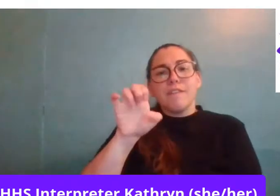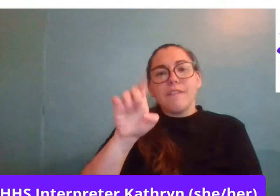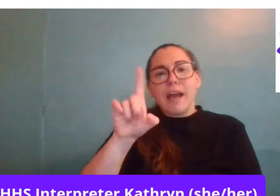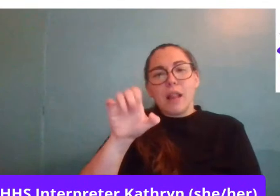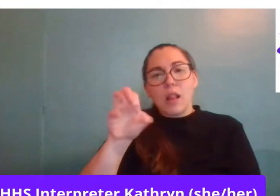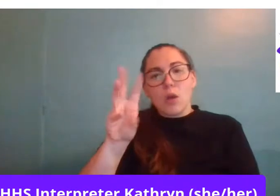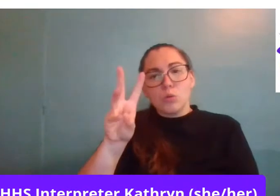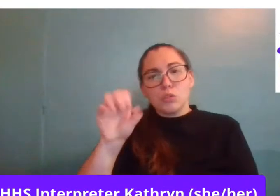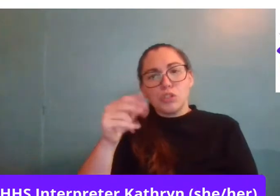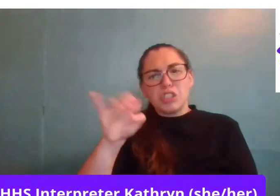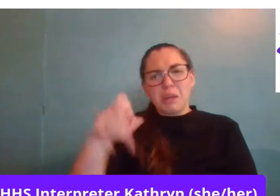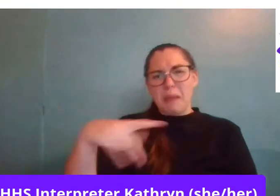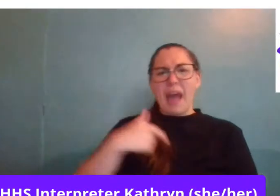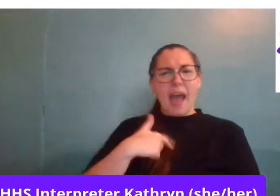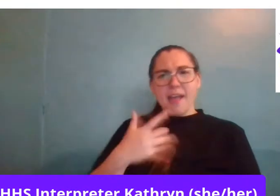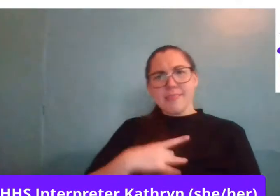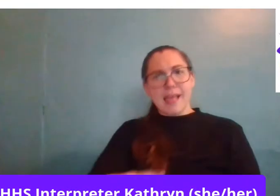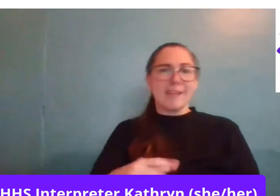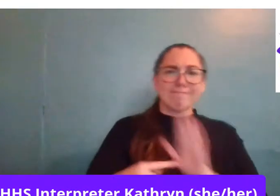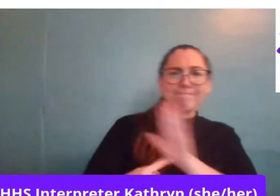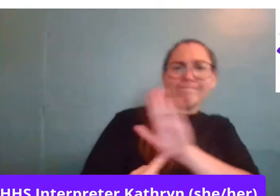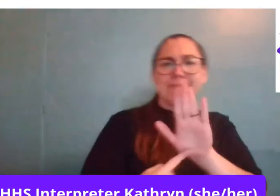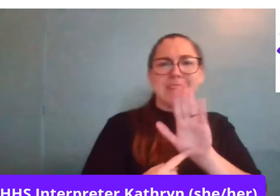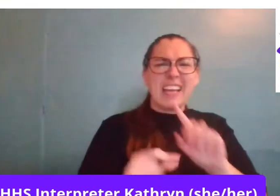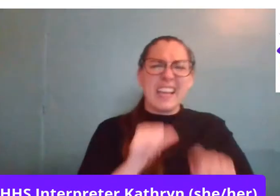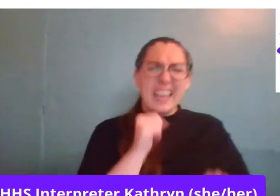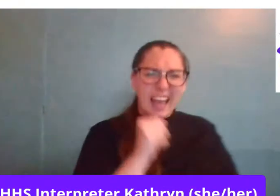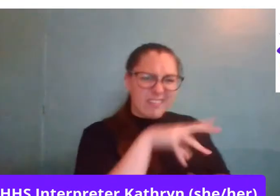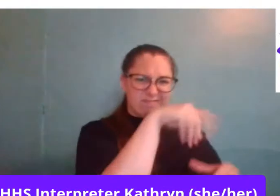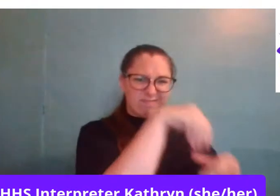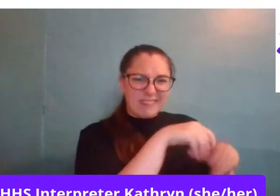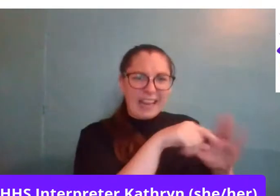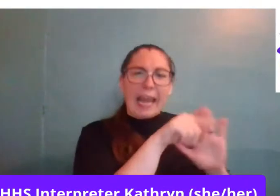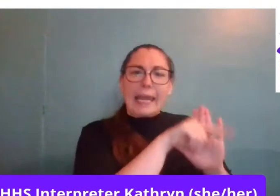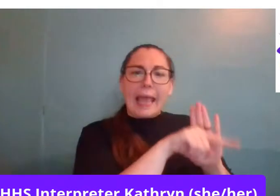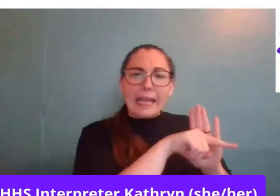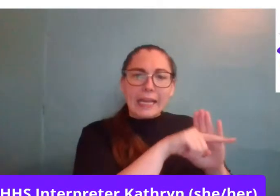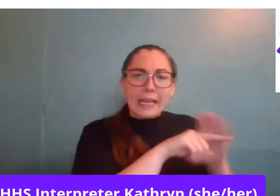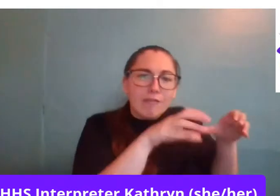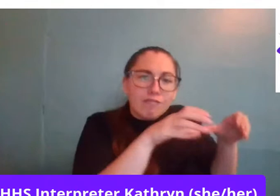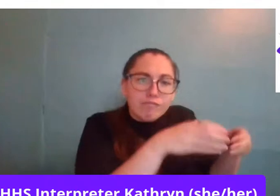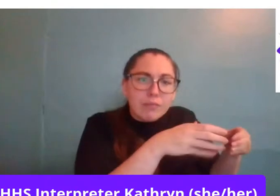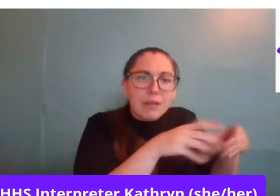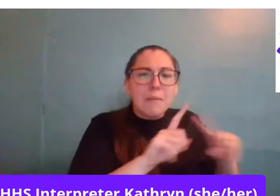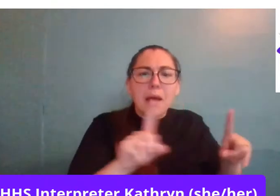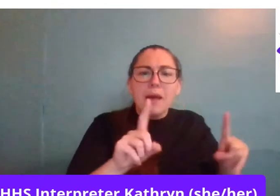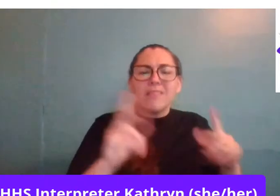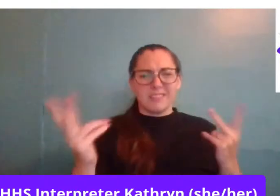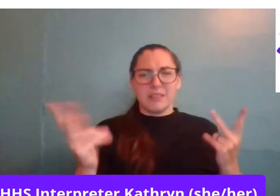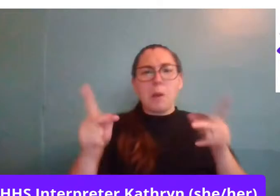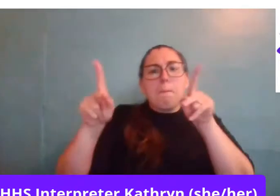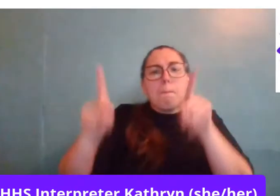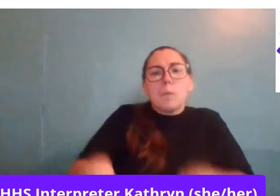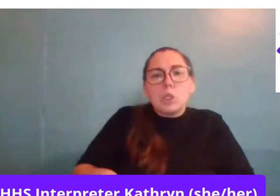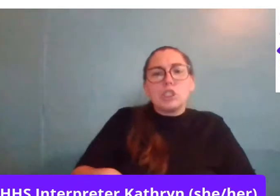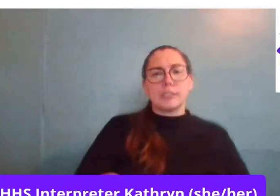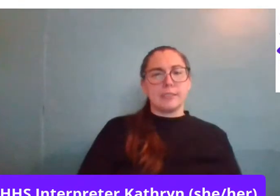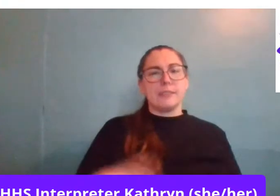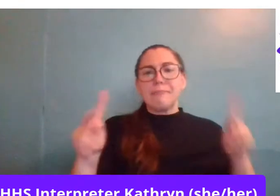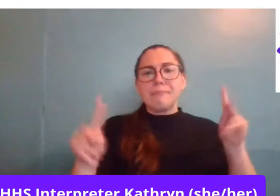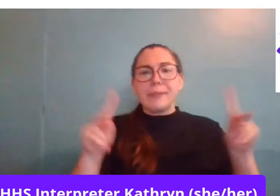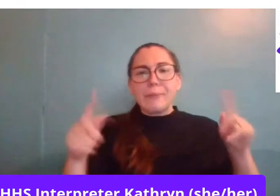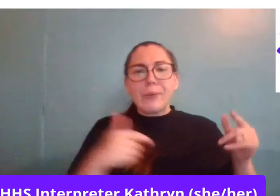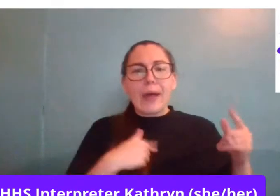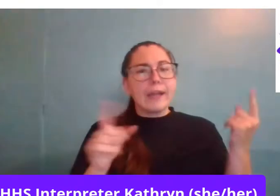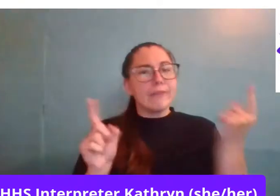in negative crowds and stuff like that. But like I say, any person or people that I have bumped into,